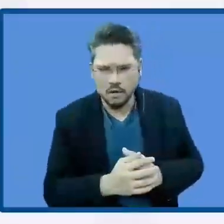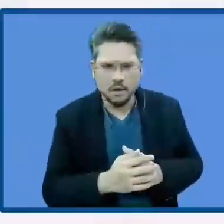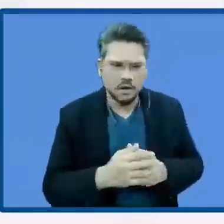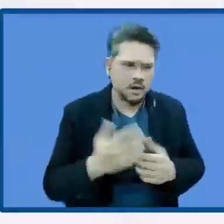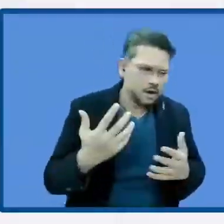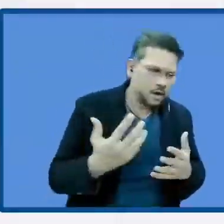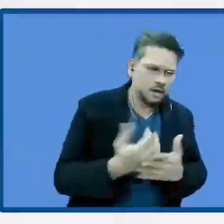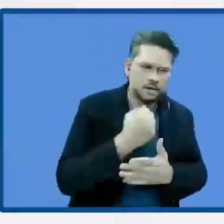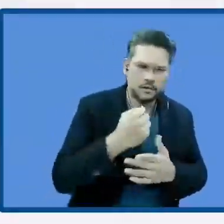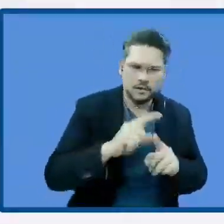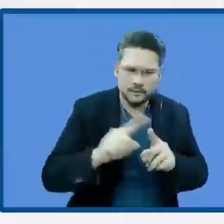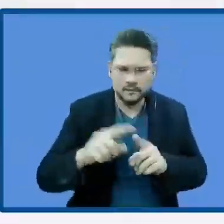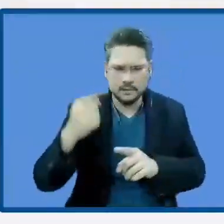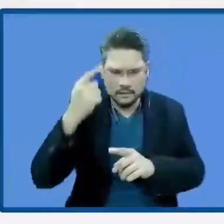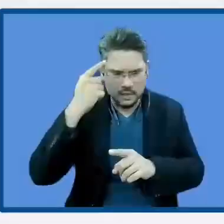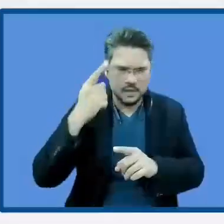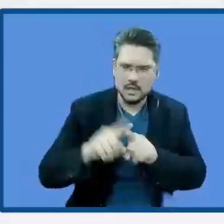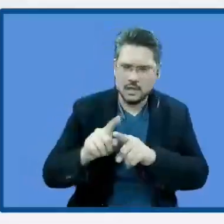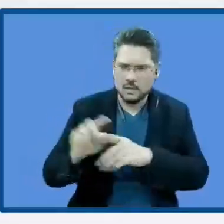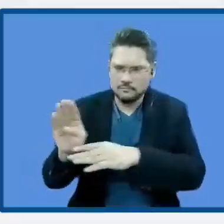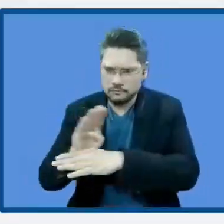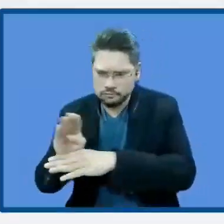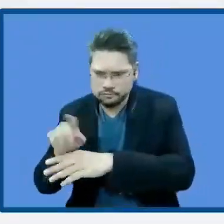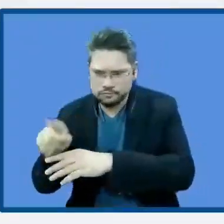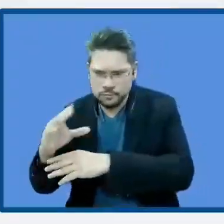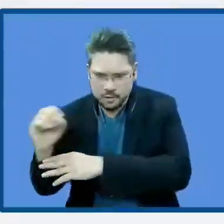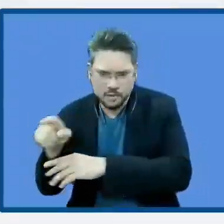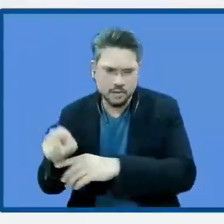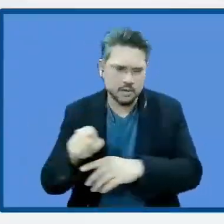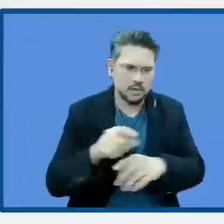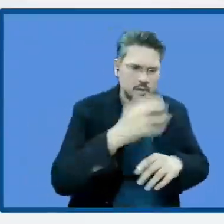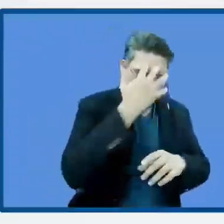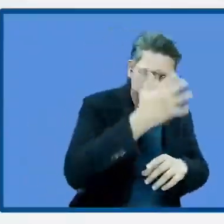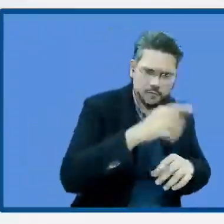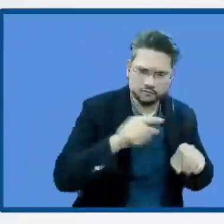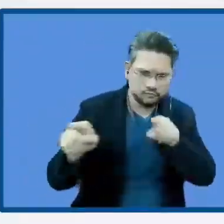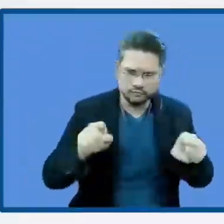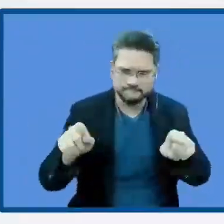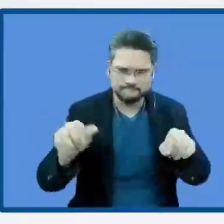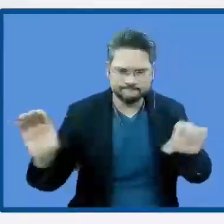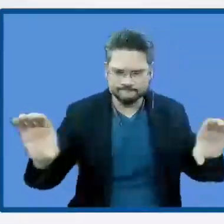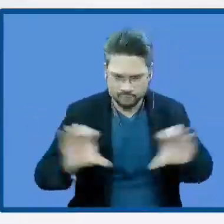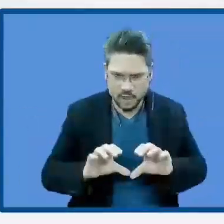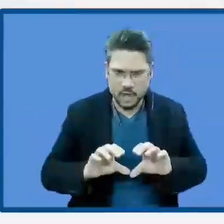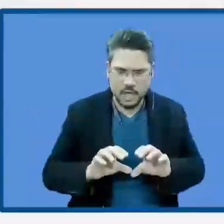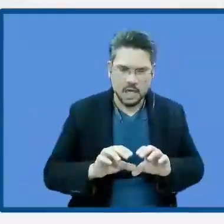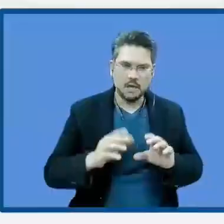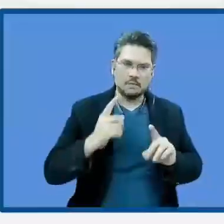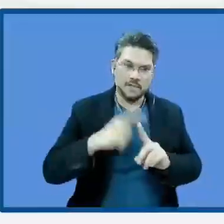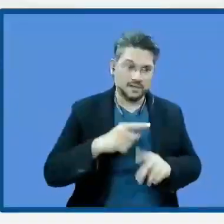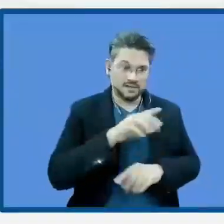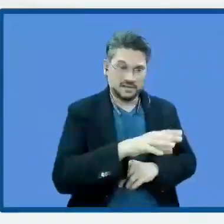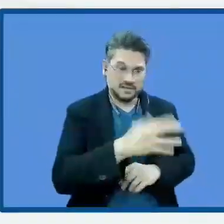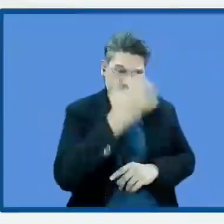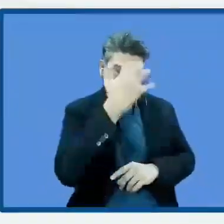in private and public sector. And we also have to see the role of the state facing the private world. And